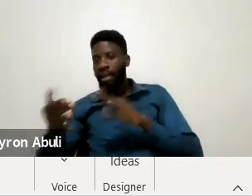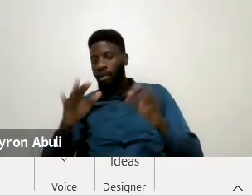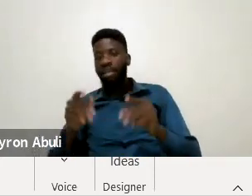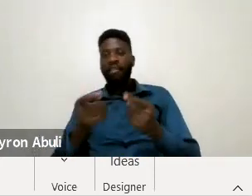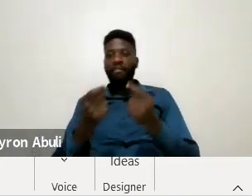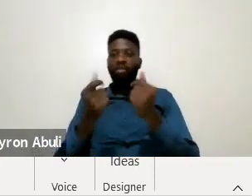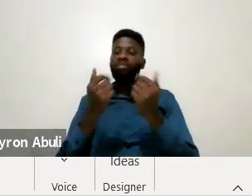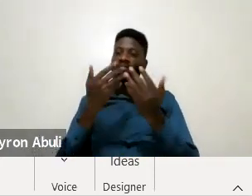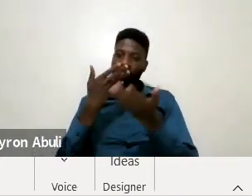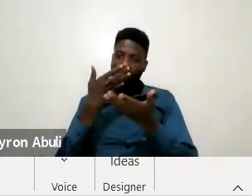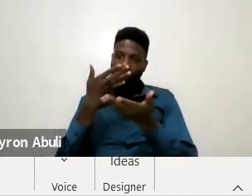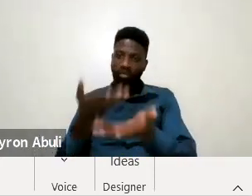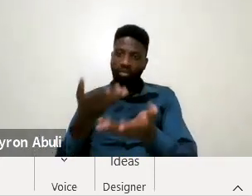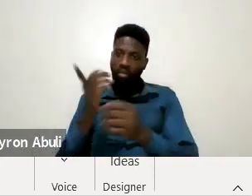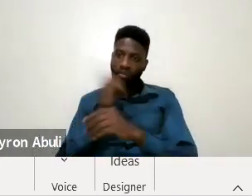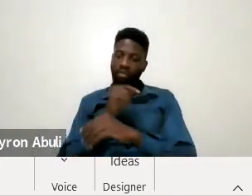answer. You can be able to